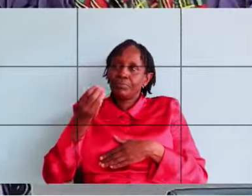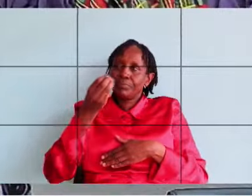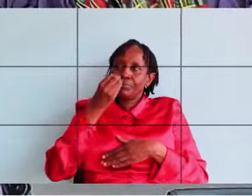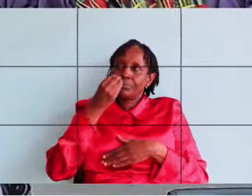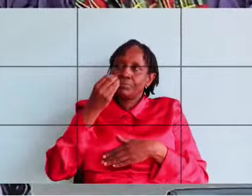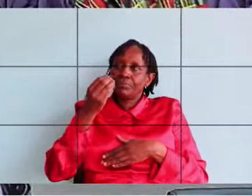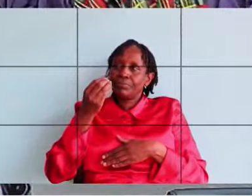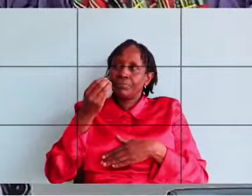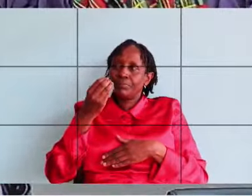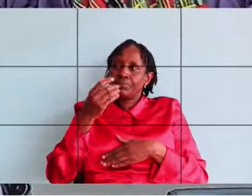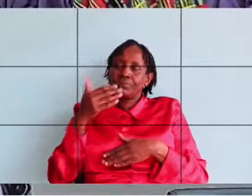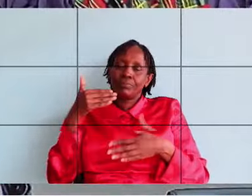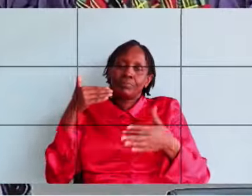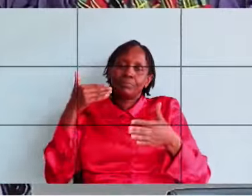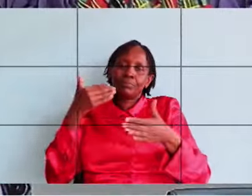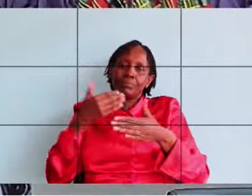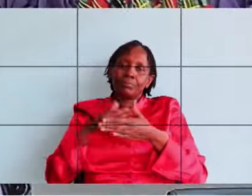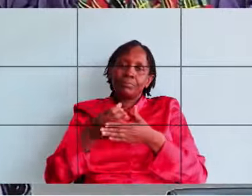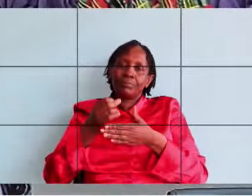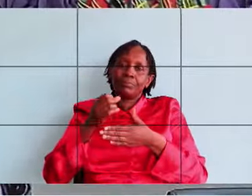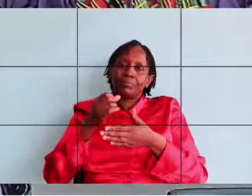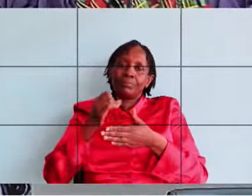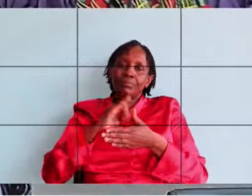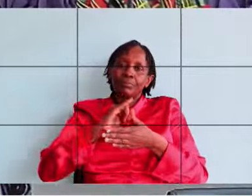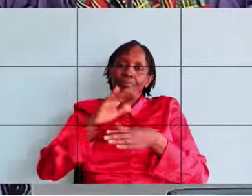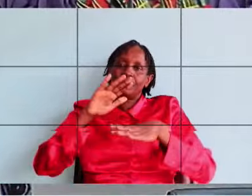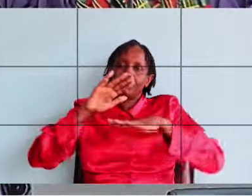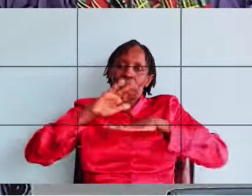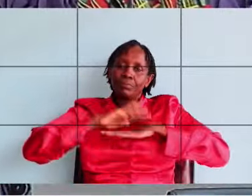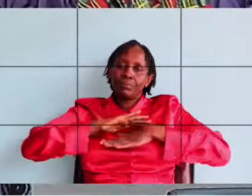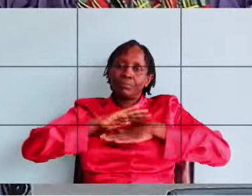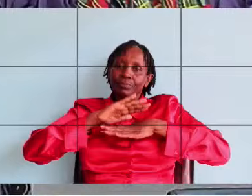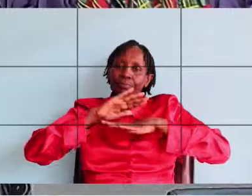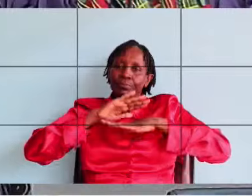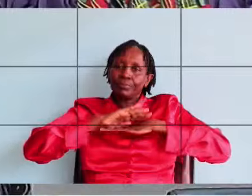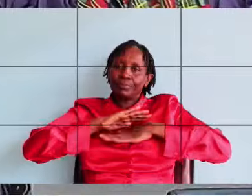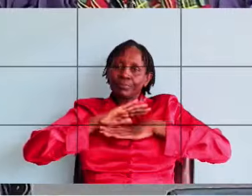more. Feed me till I want.